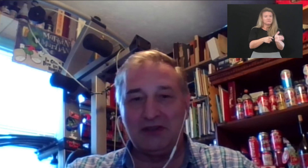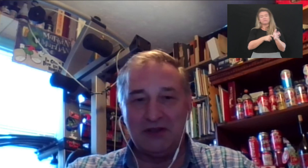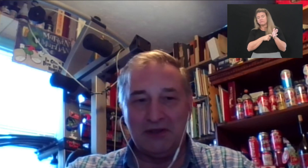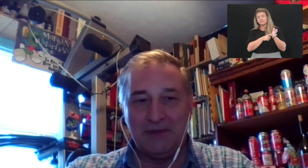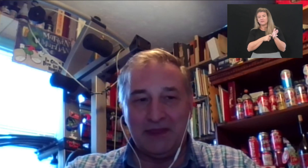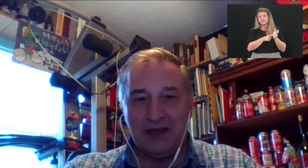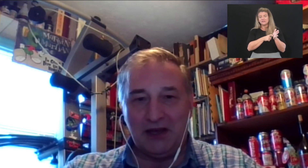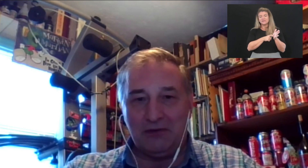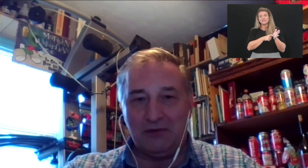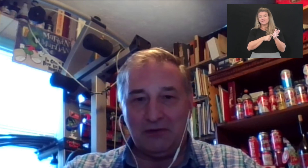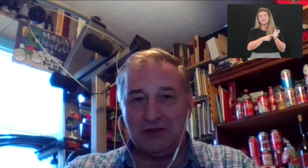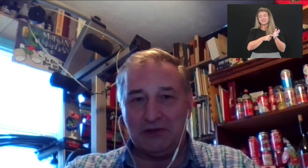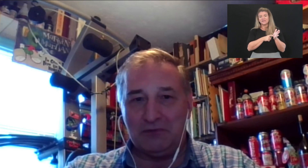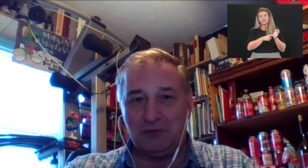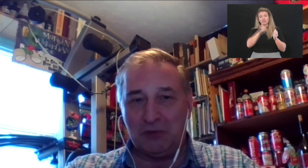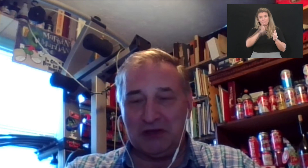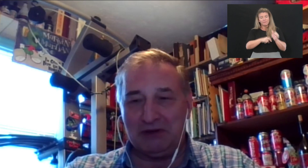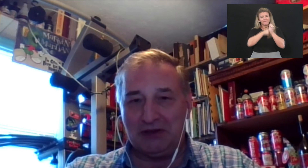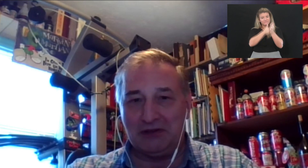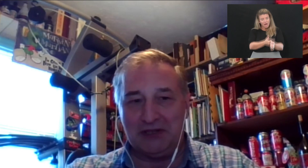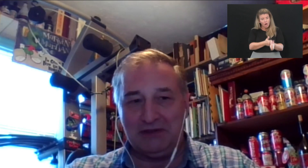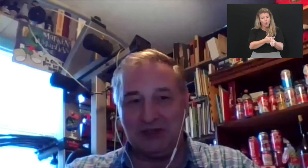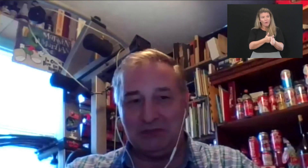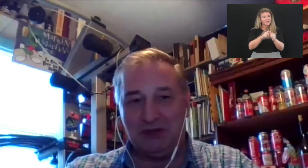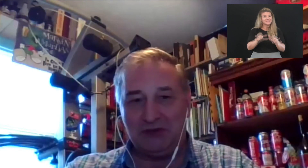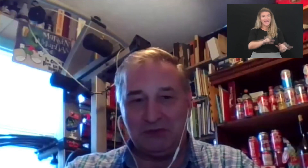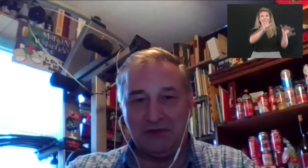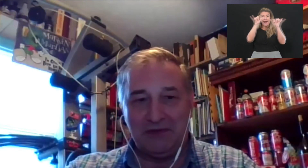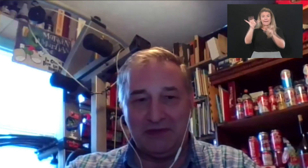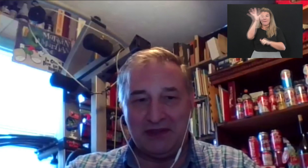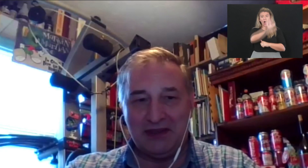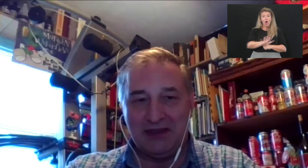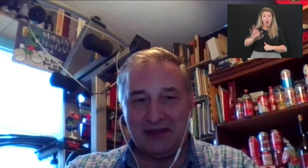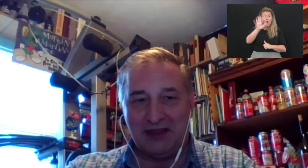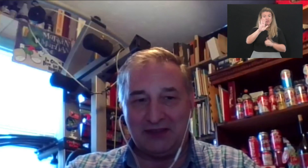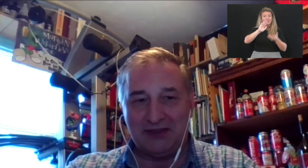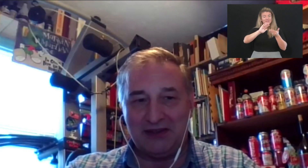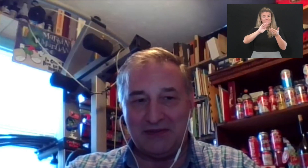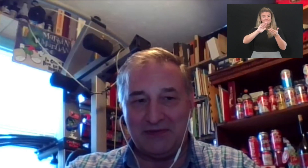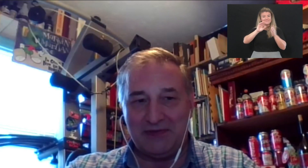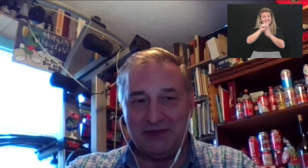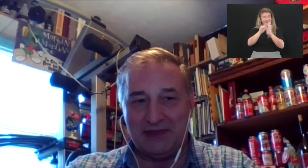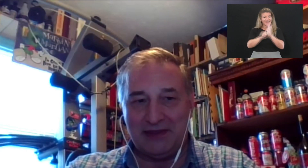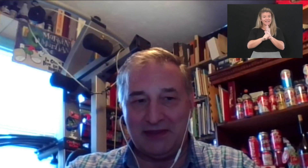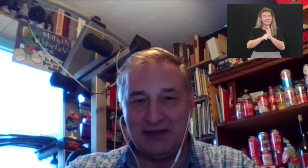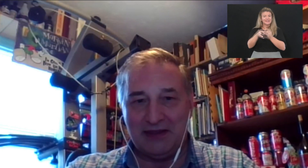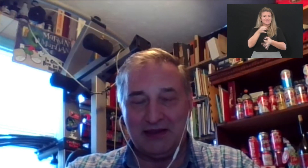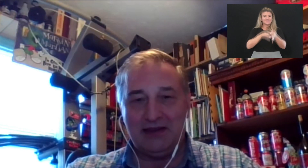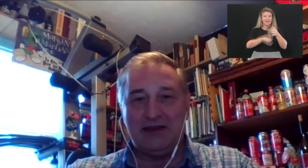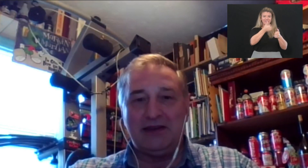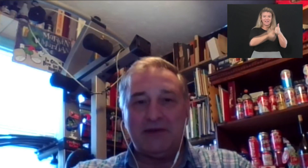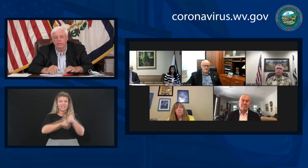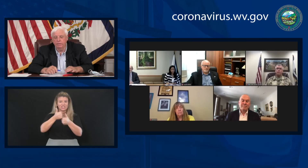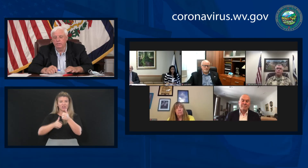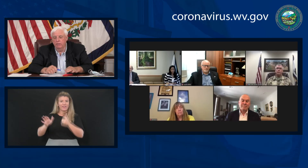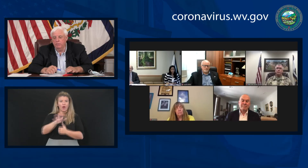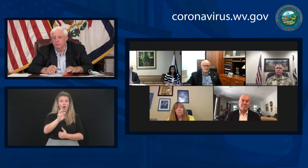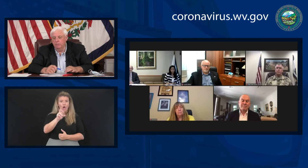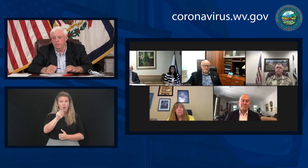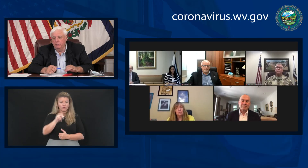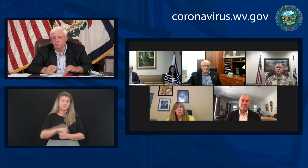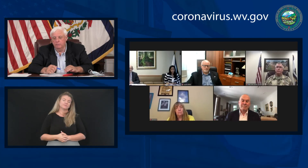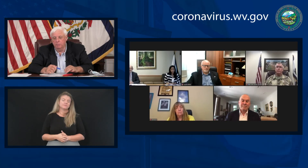to follow uniformly rather than leaving it piecemeal? Thanks. Well, David,